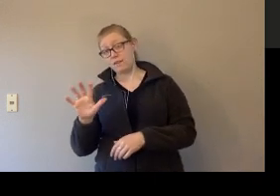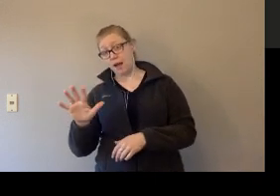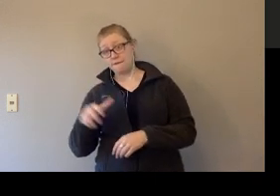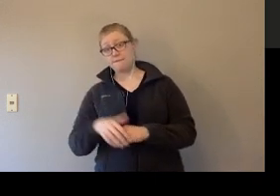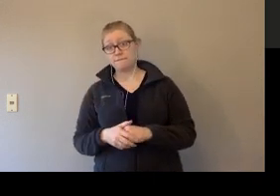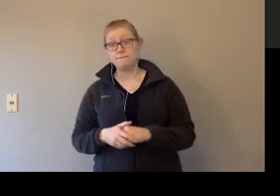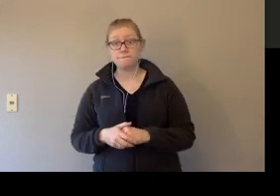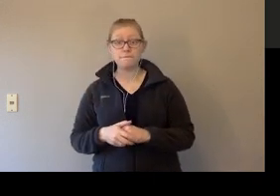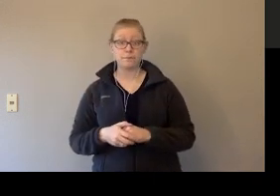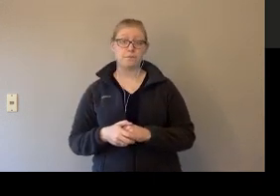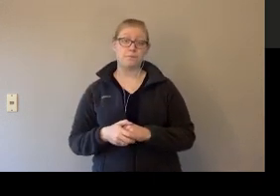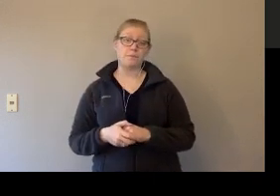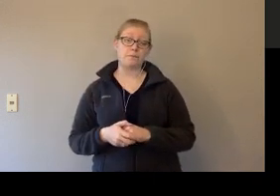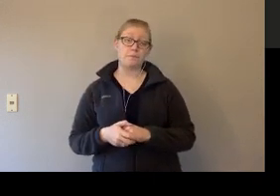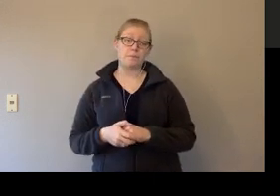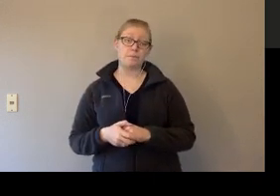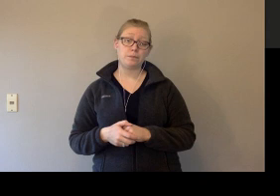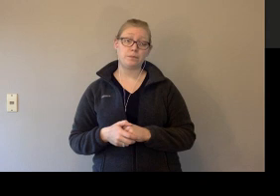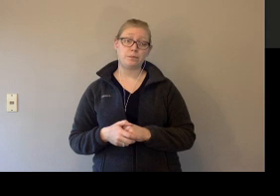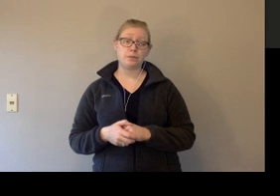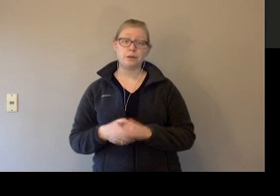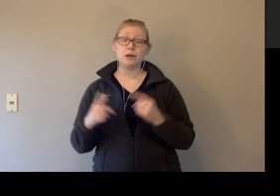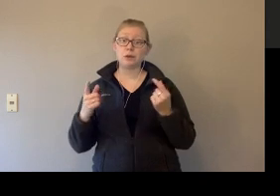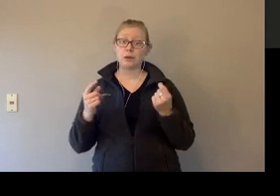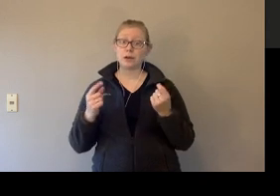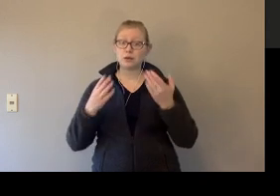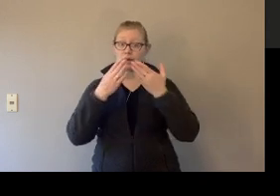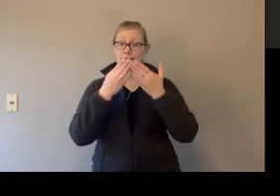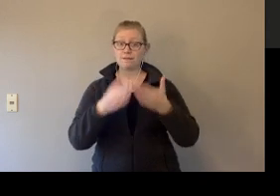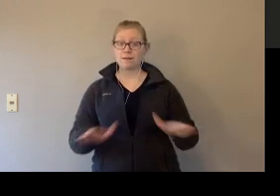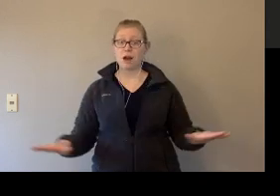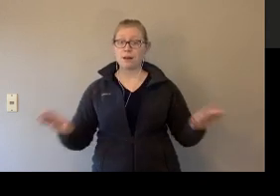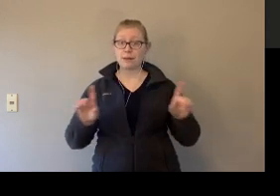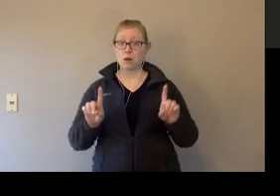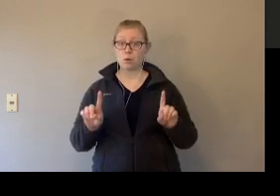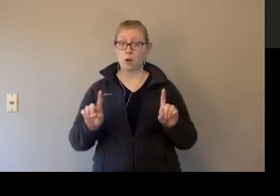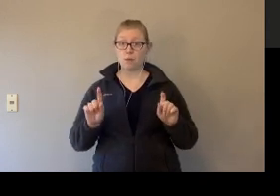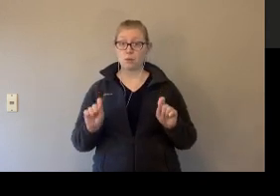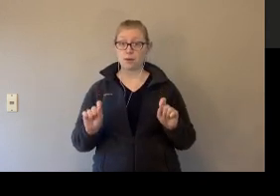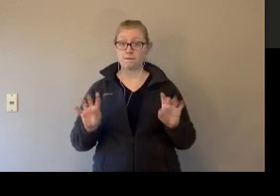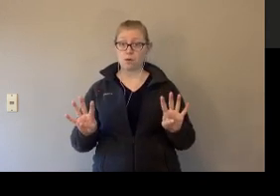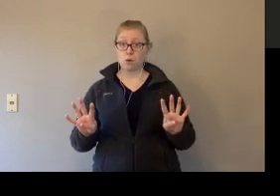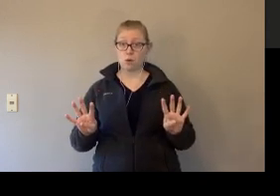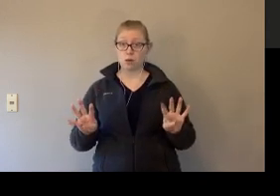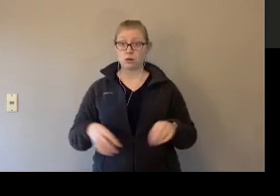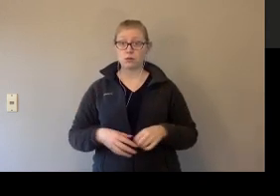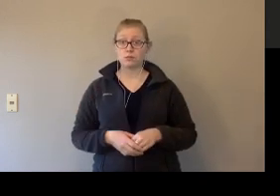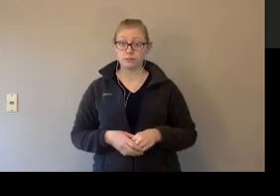1.5. And then I need to divide by 1.4.